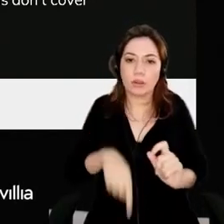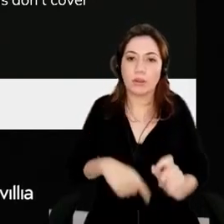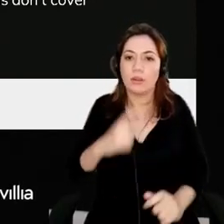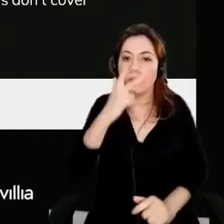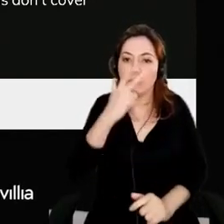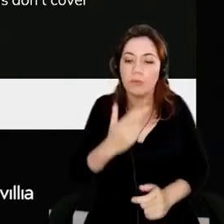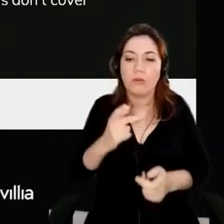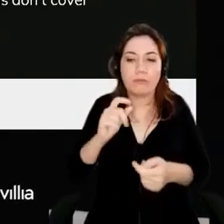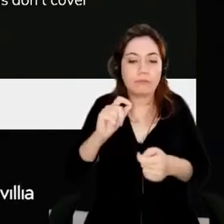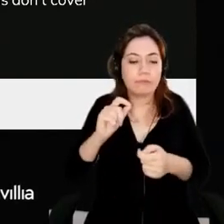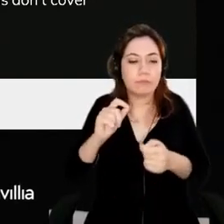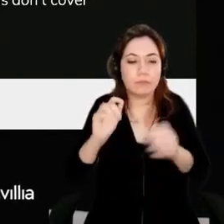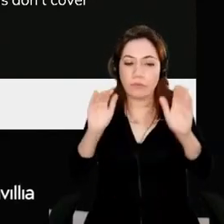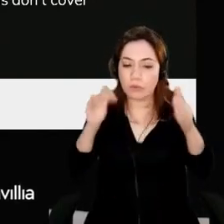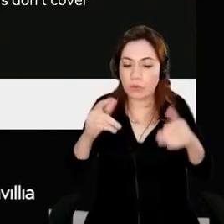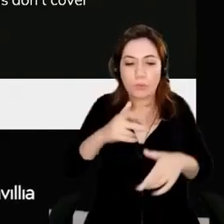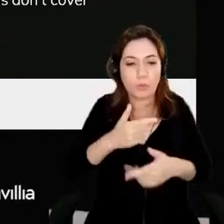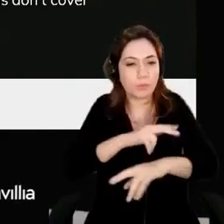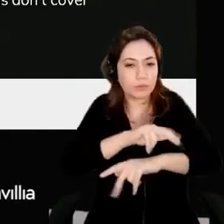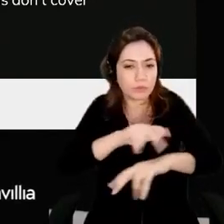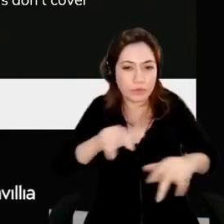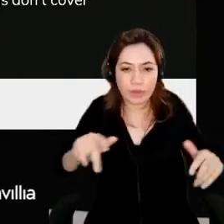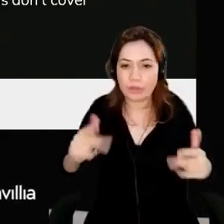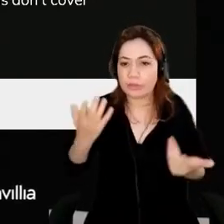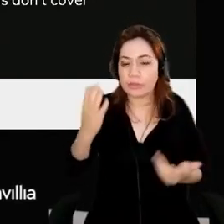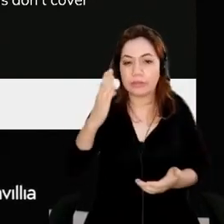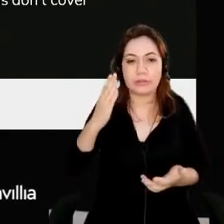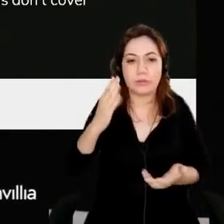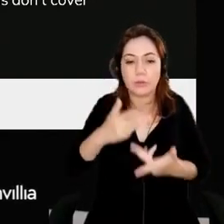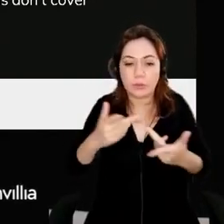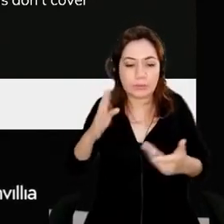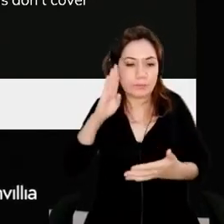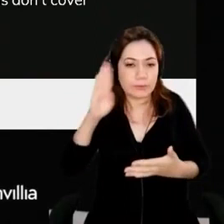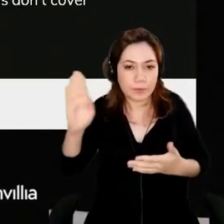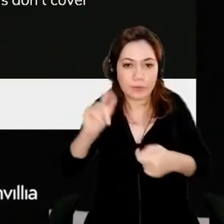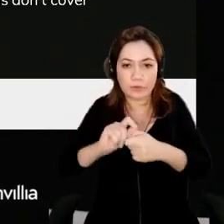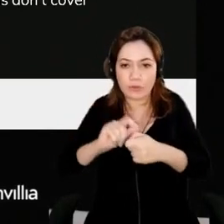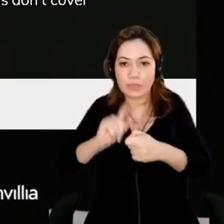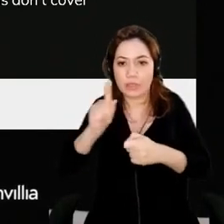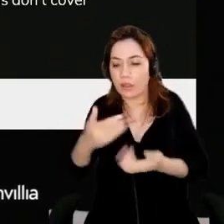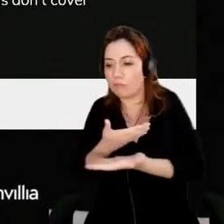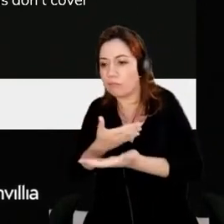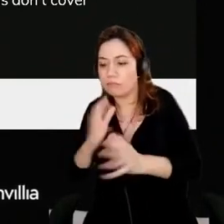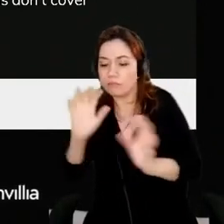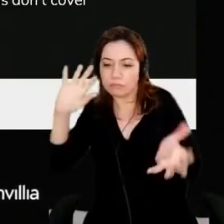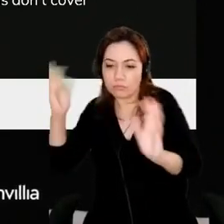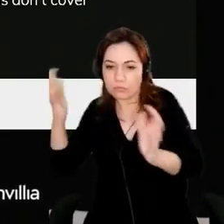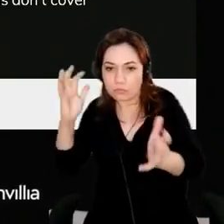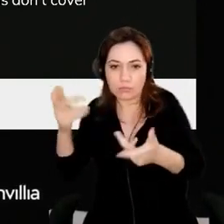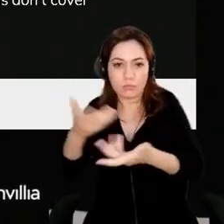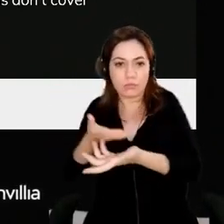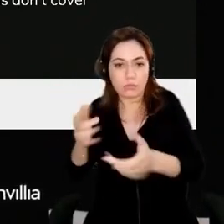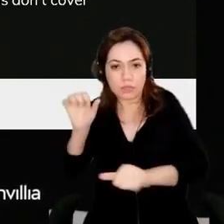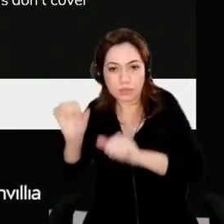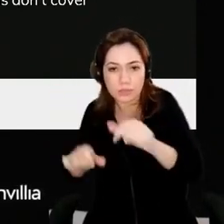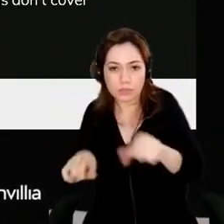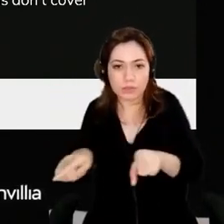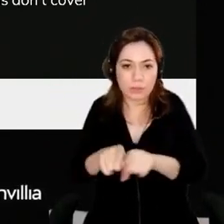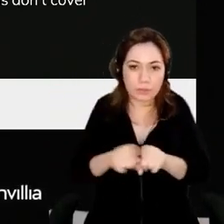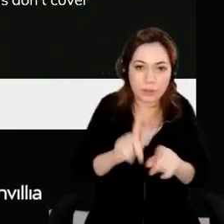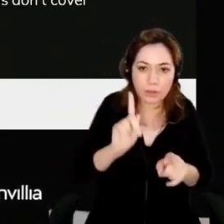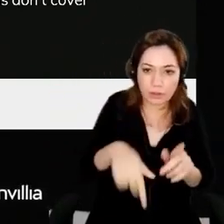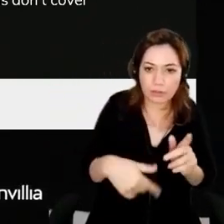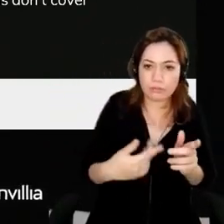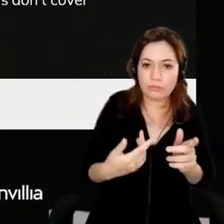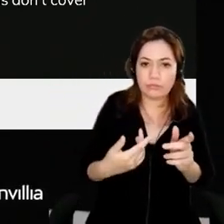are environmental changes, there are regulatory concerns, and so they need to deal with all of those. And they would often